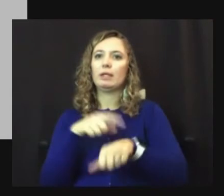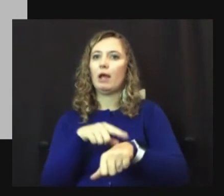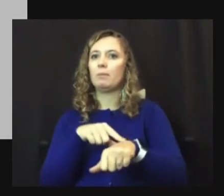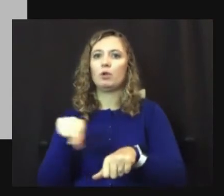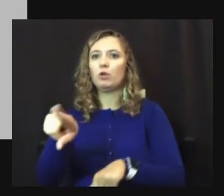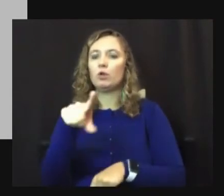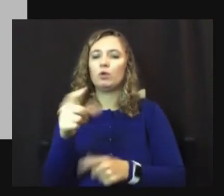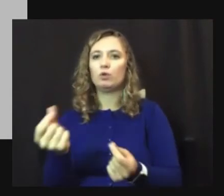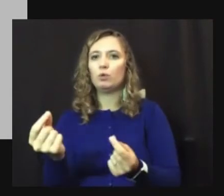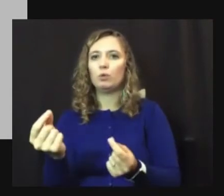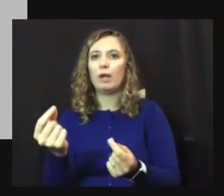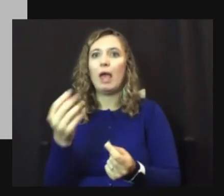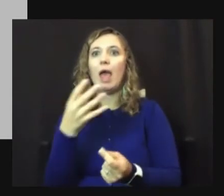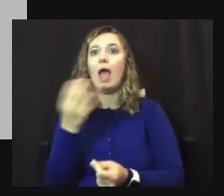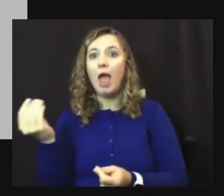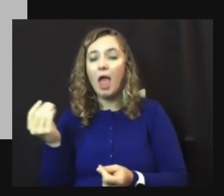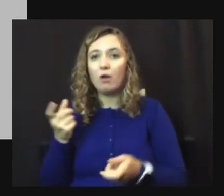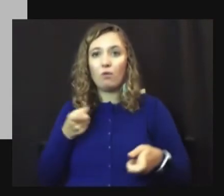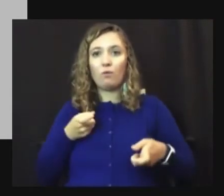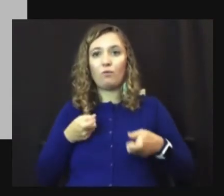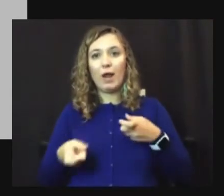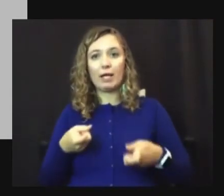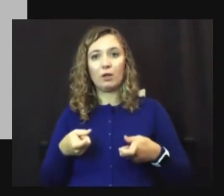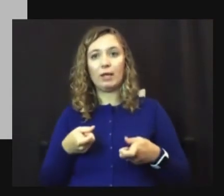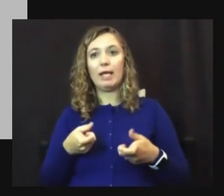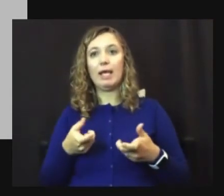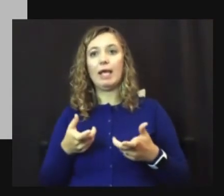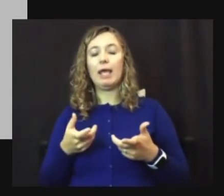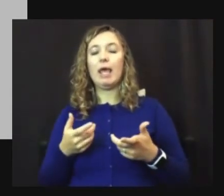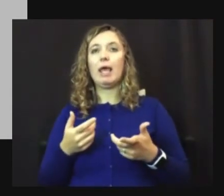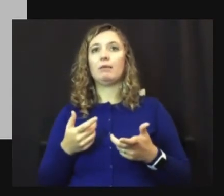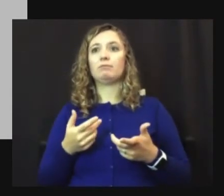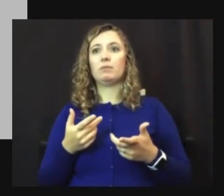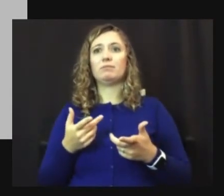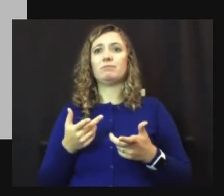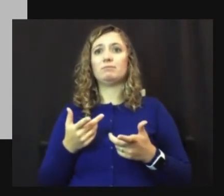and regulate ourselves as well as you can.